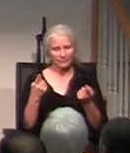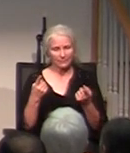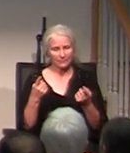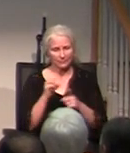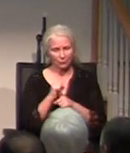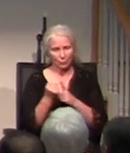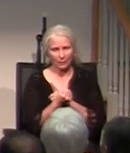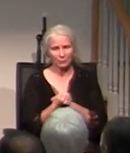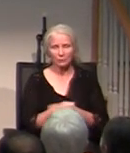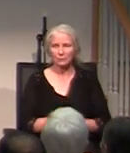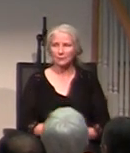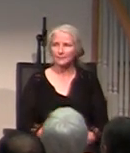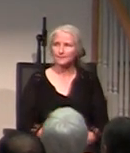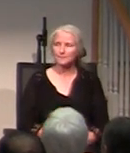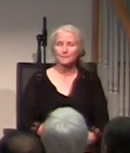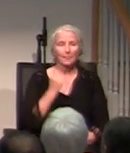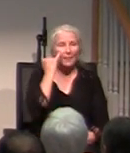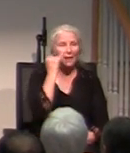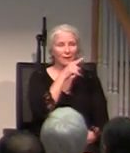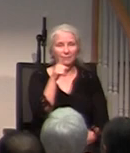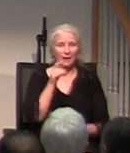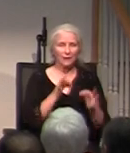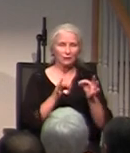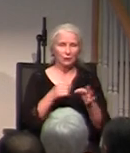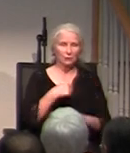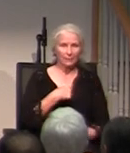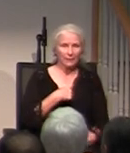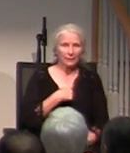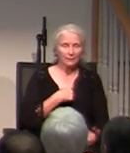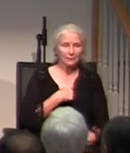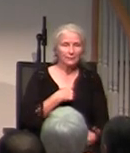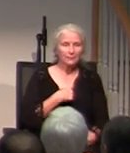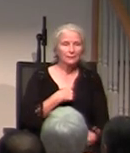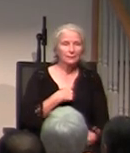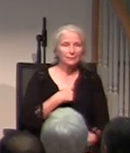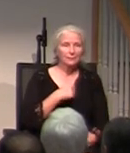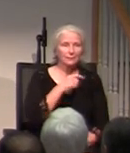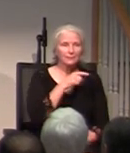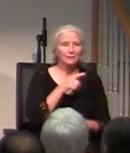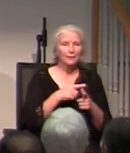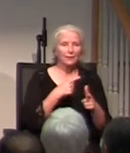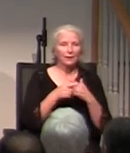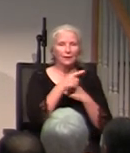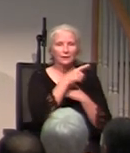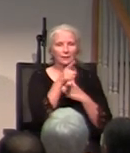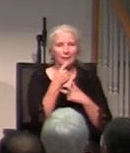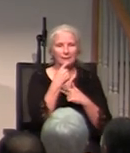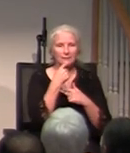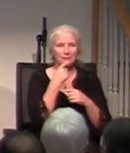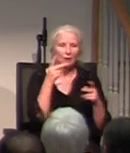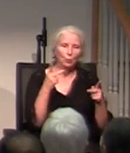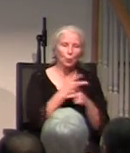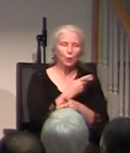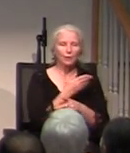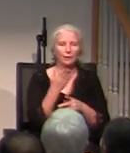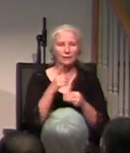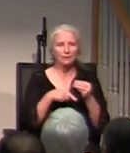that is certainly is from beneath, they have thought and said worse things of brethren Jones and Wagner.